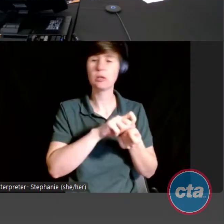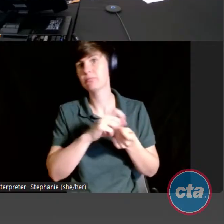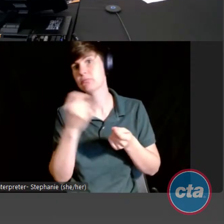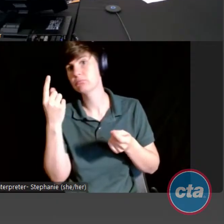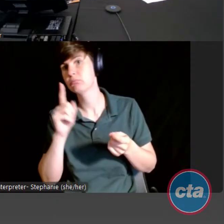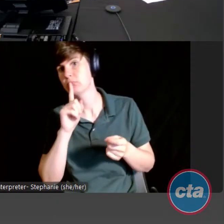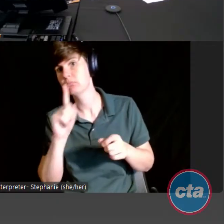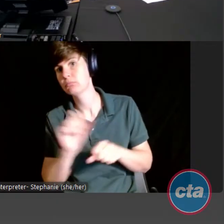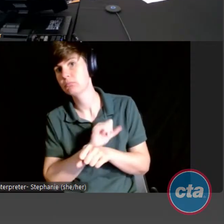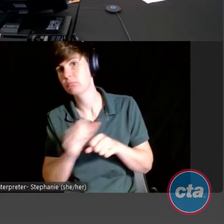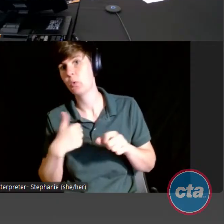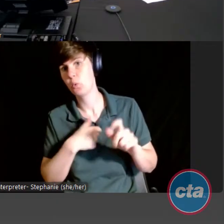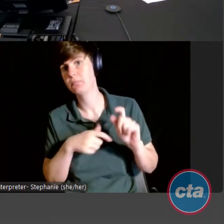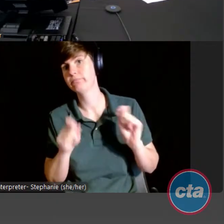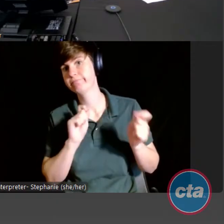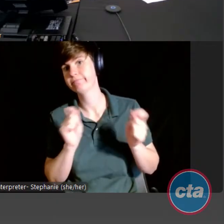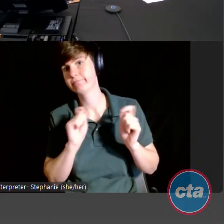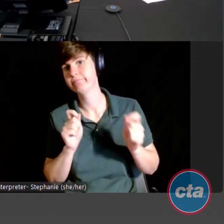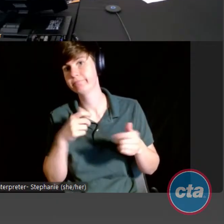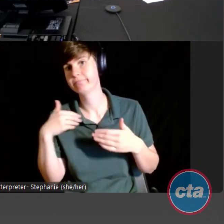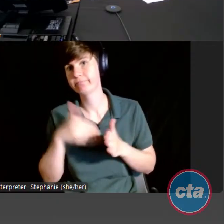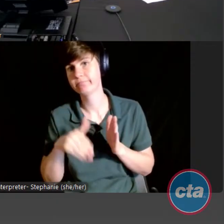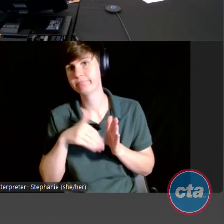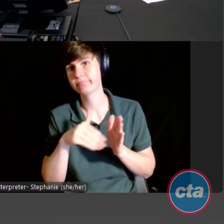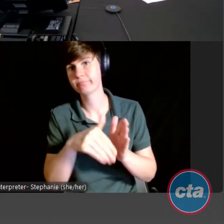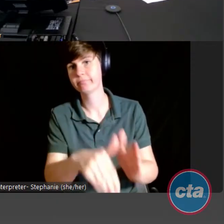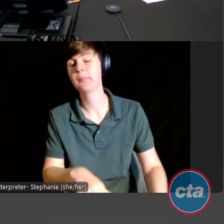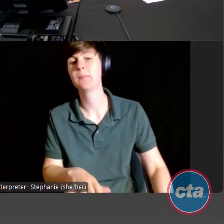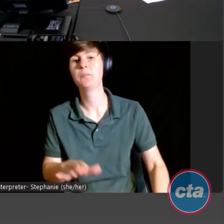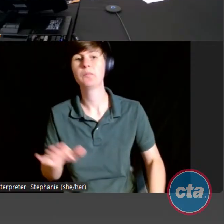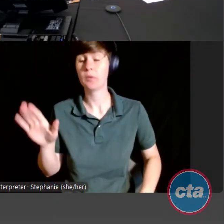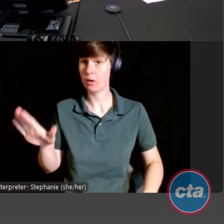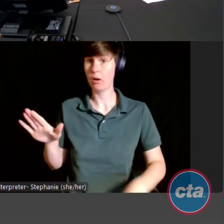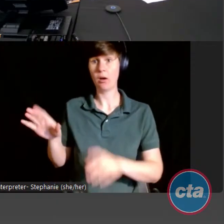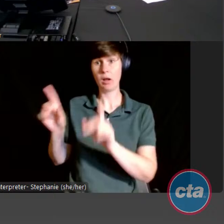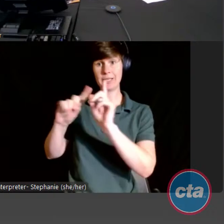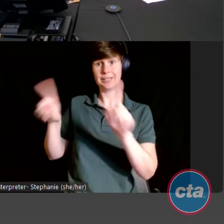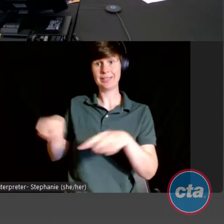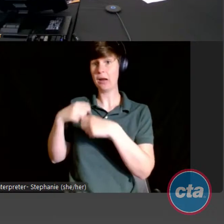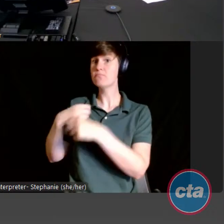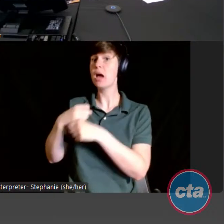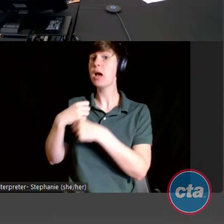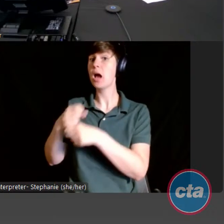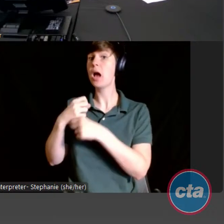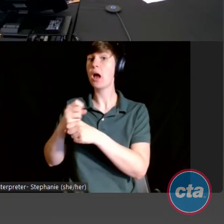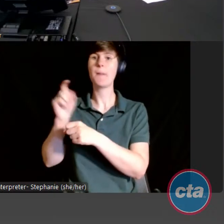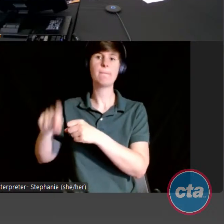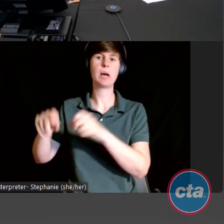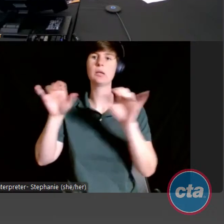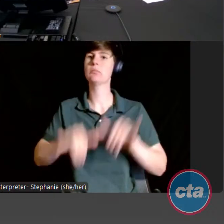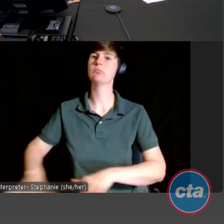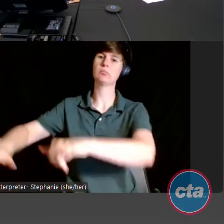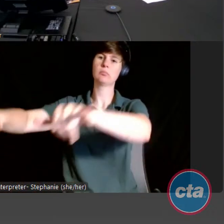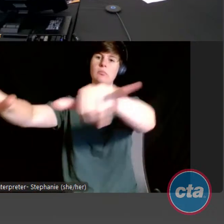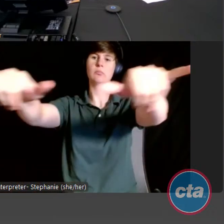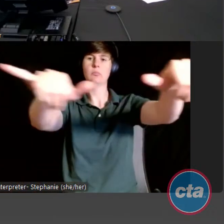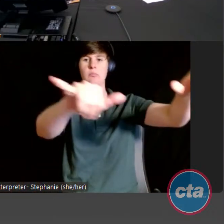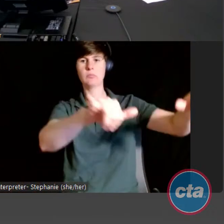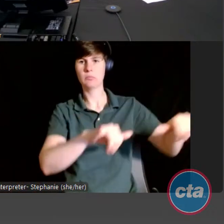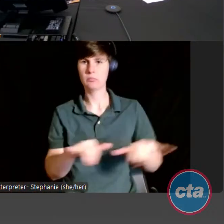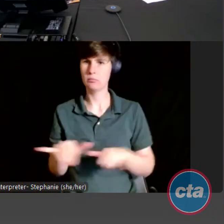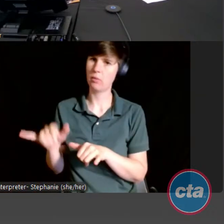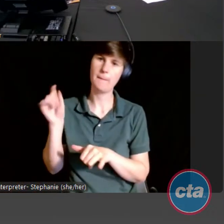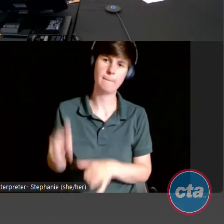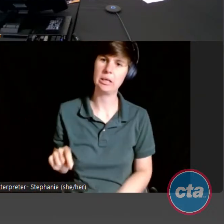what's being mass produced needs to be the same in everywhere, basically, so that